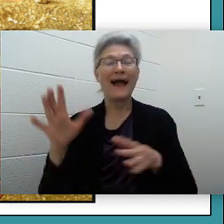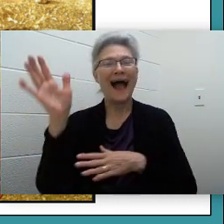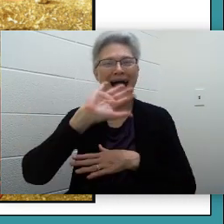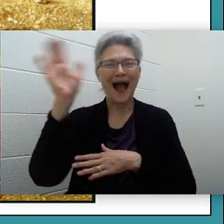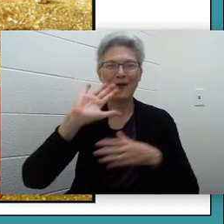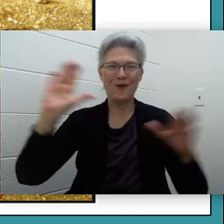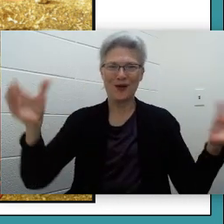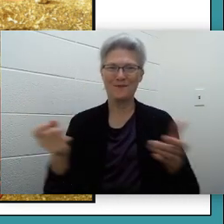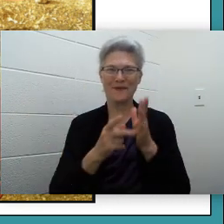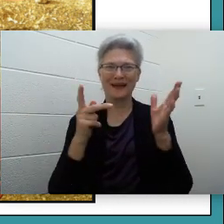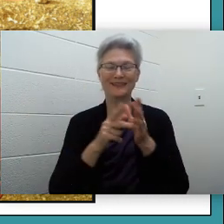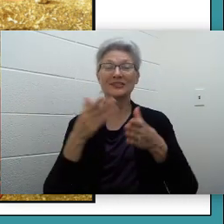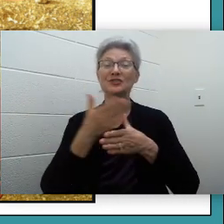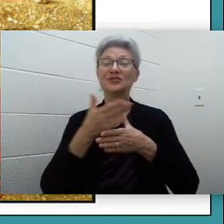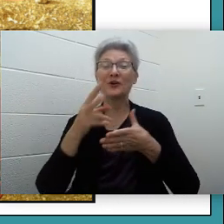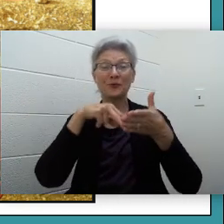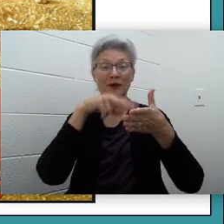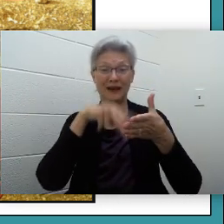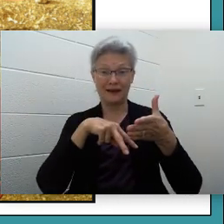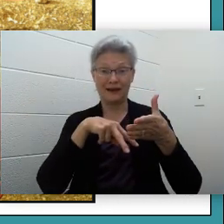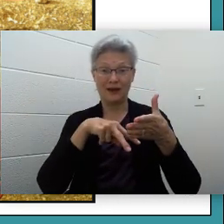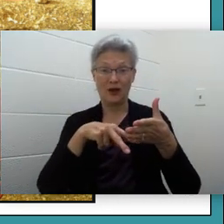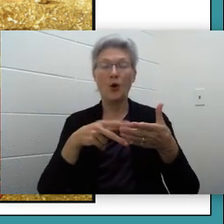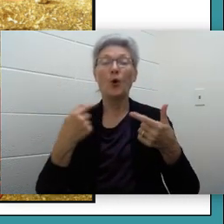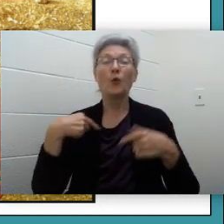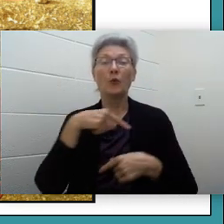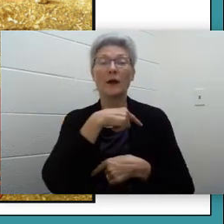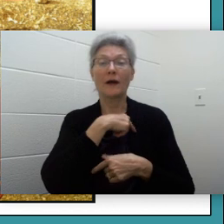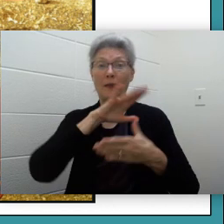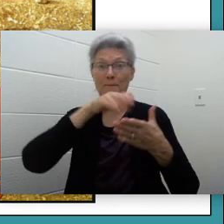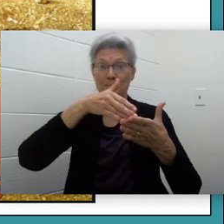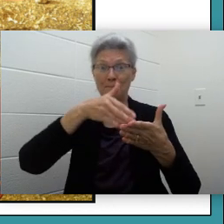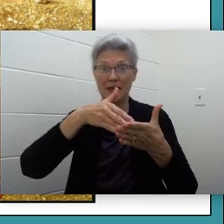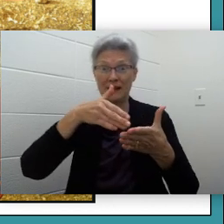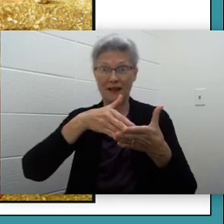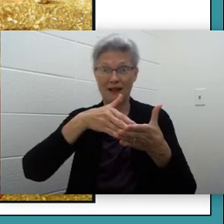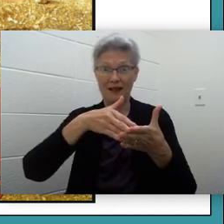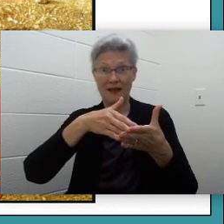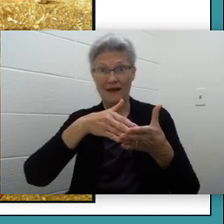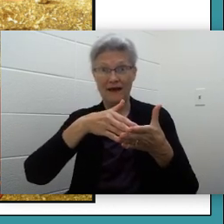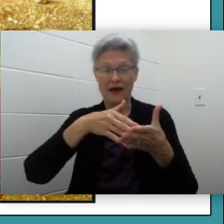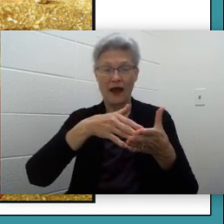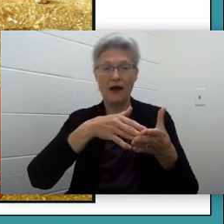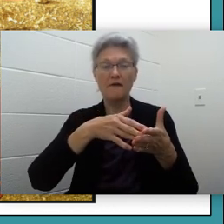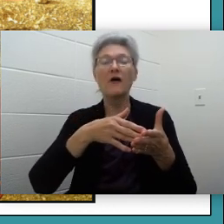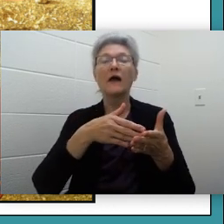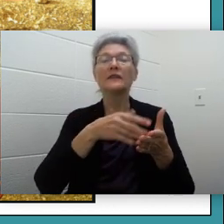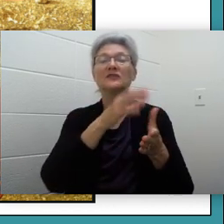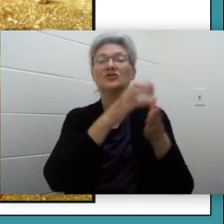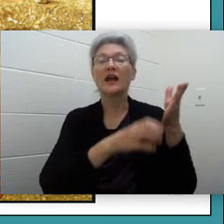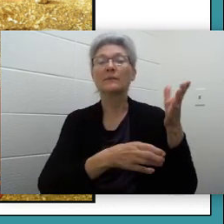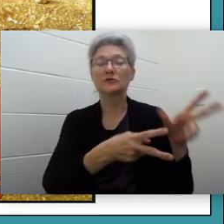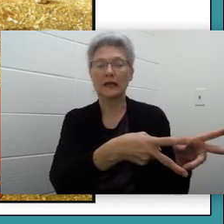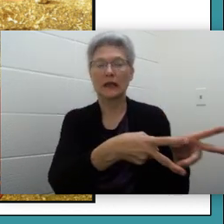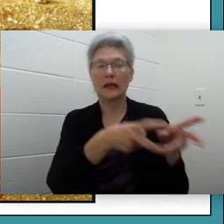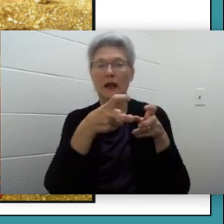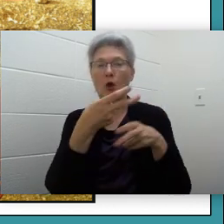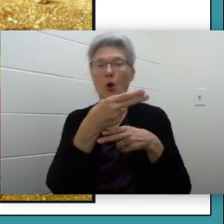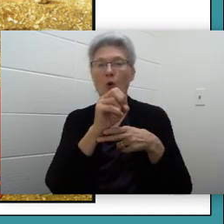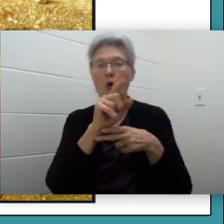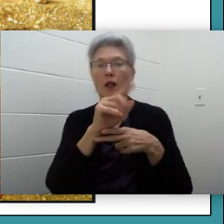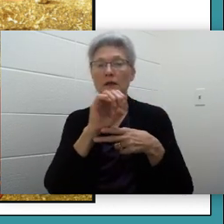Hello, welcome back to Shared Reading. We are in the middle of the excerpt from Holes. So our story